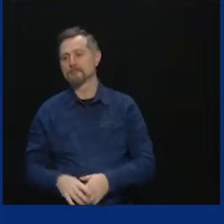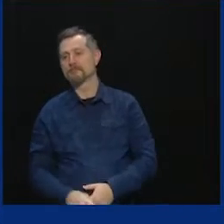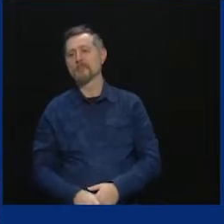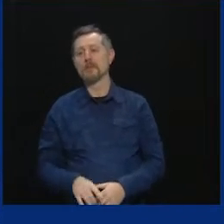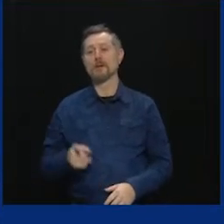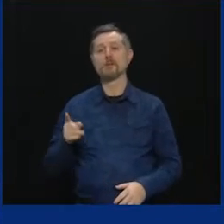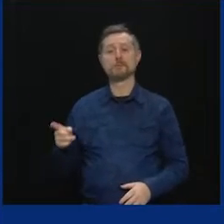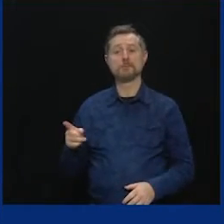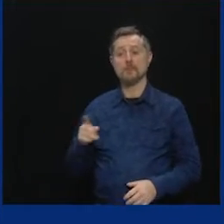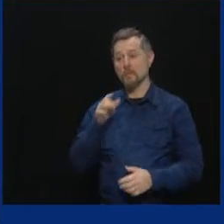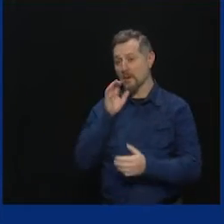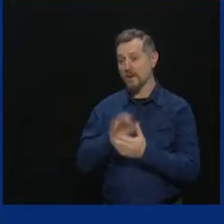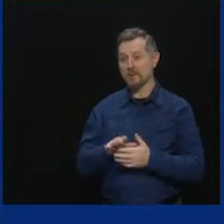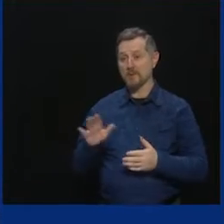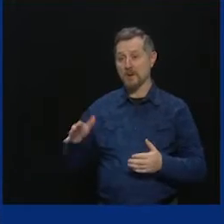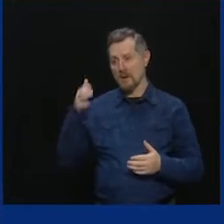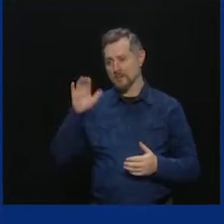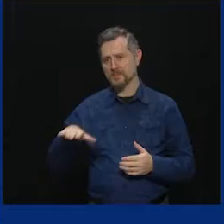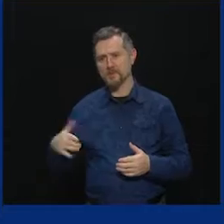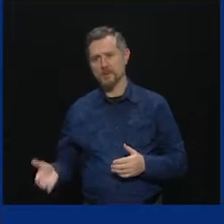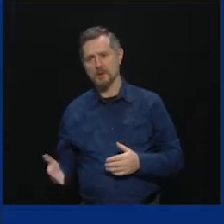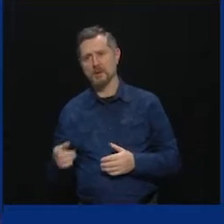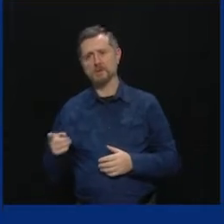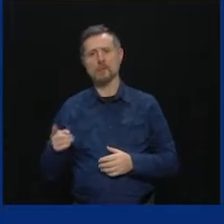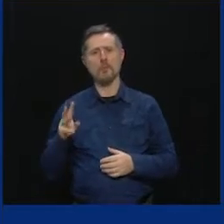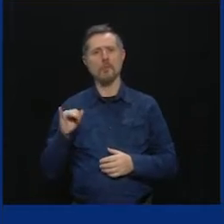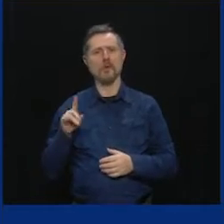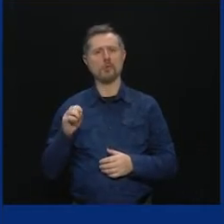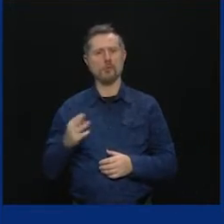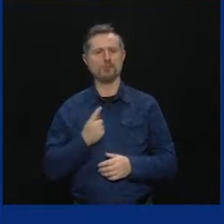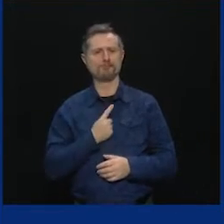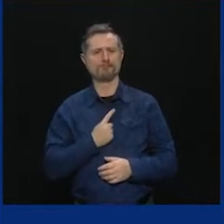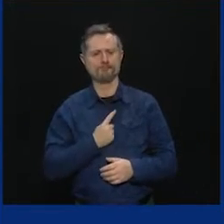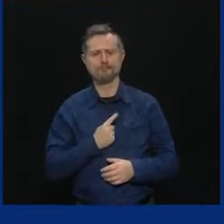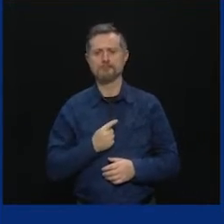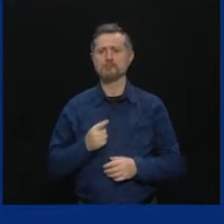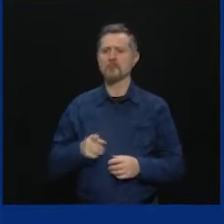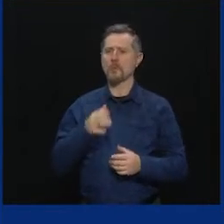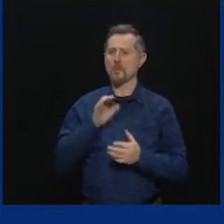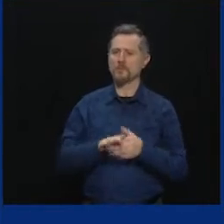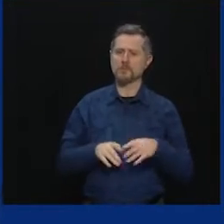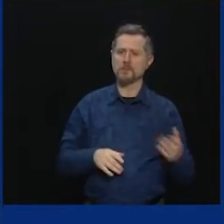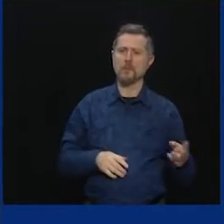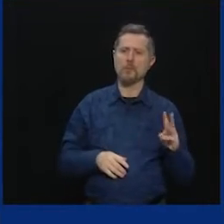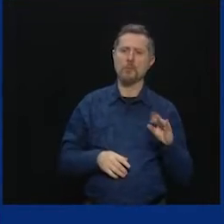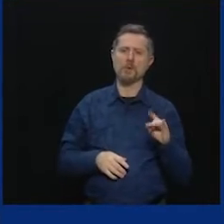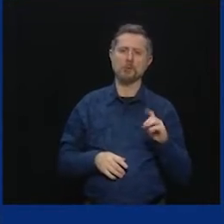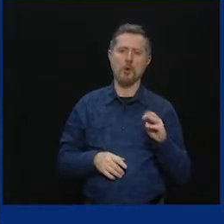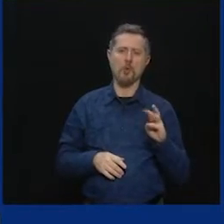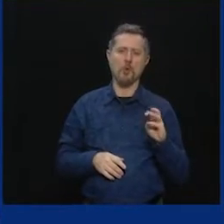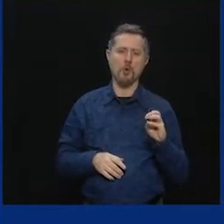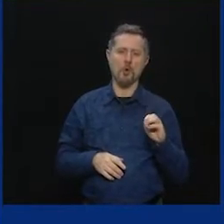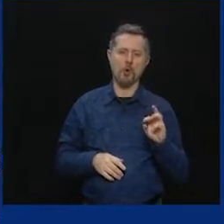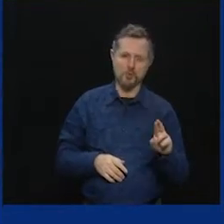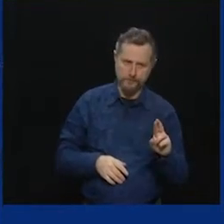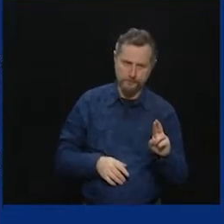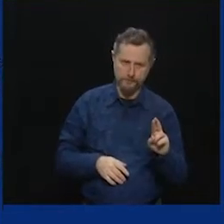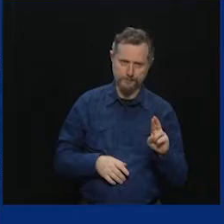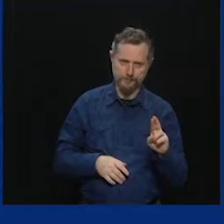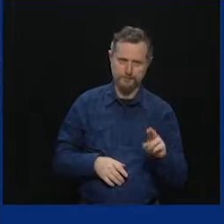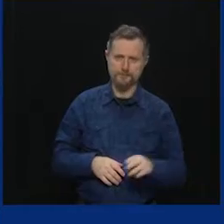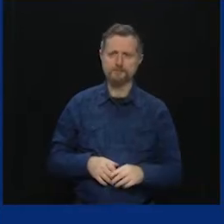widow. When a husband loses a wife, he's called a widower. The dictionary defines children who